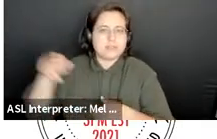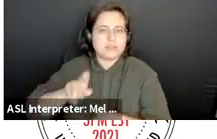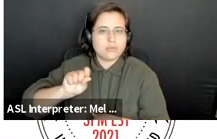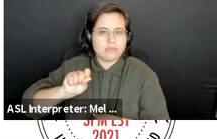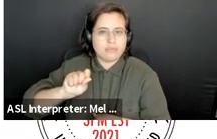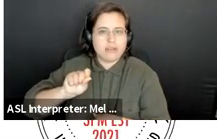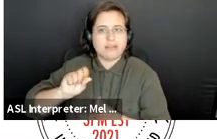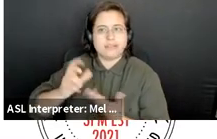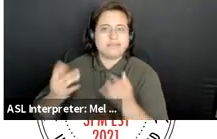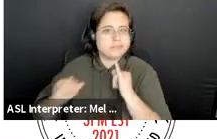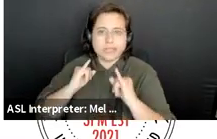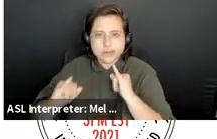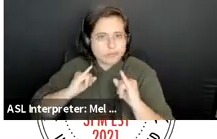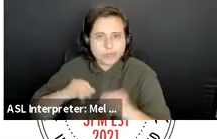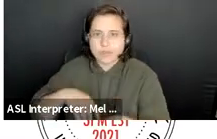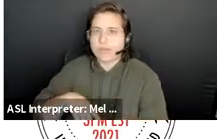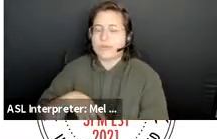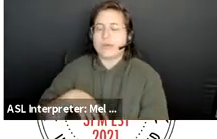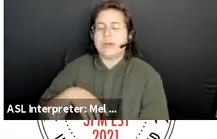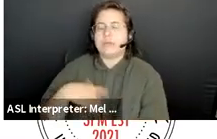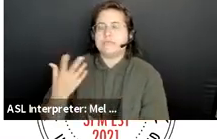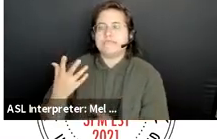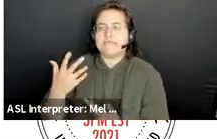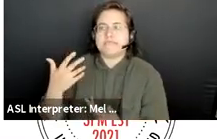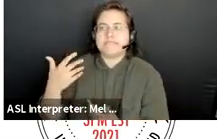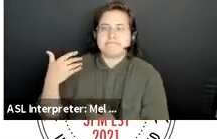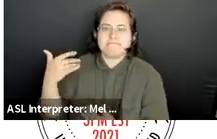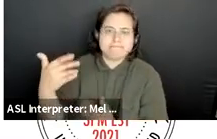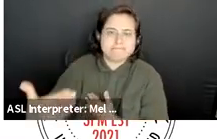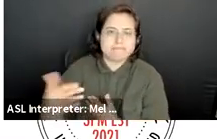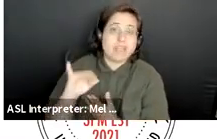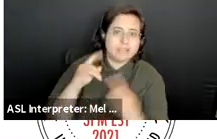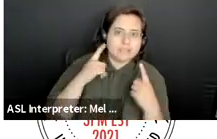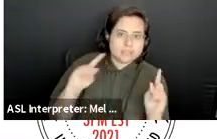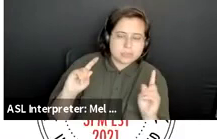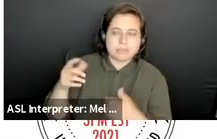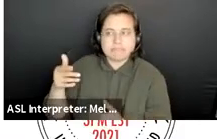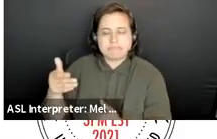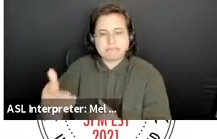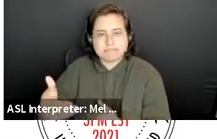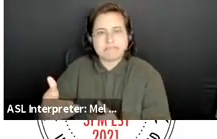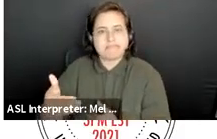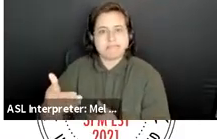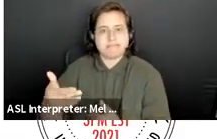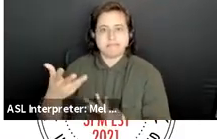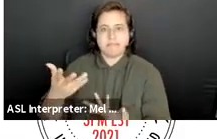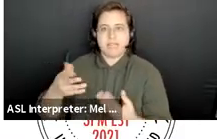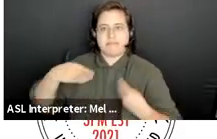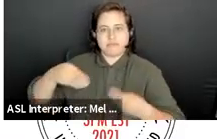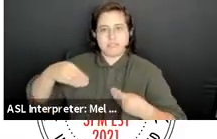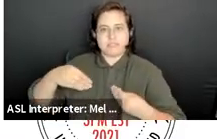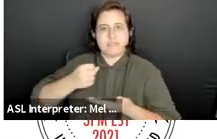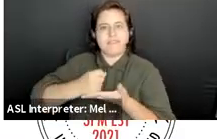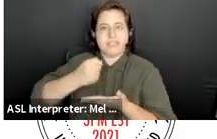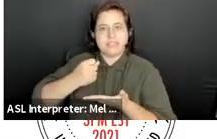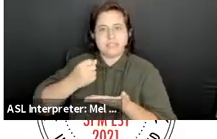involves an interview and eventually, again, if all goes well, the issuance of the physical visa that will go in the